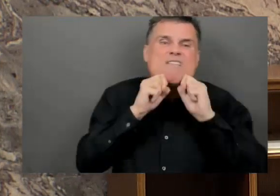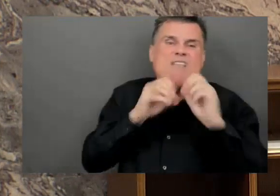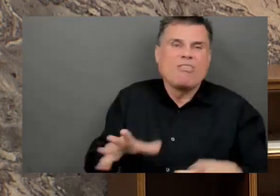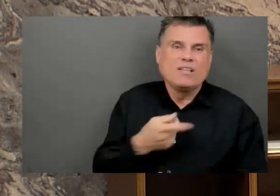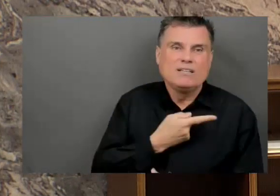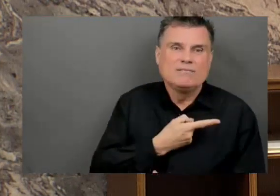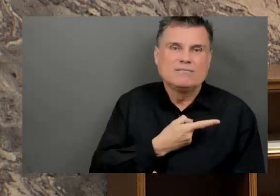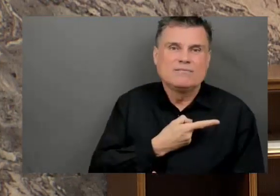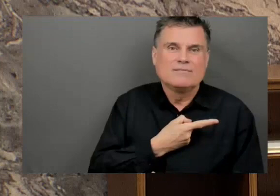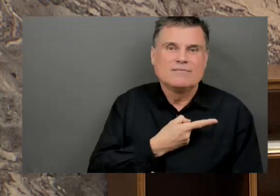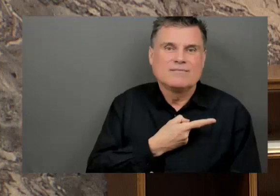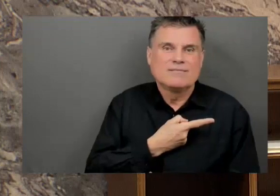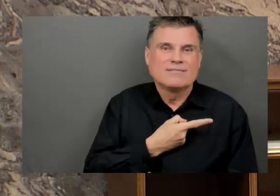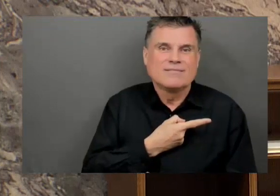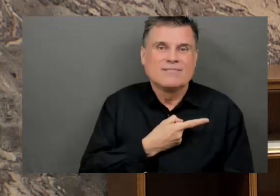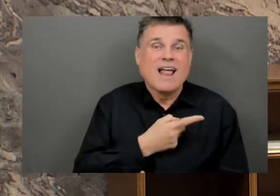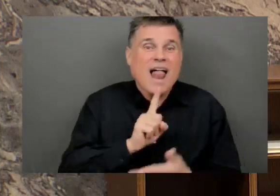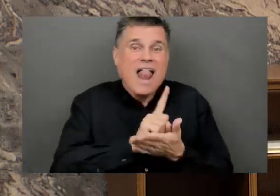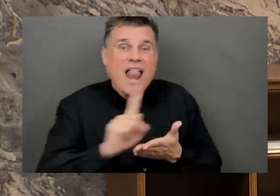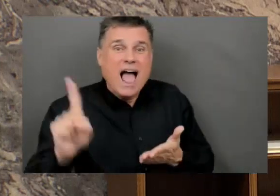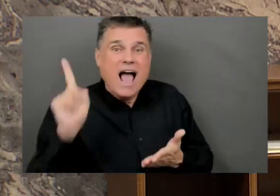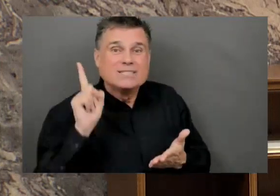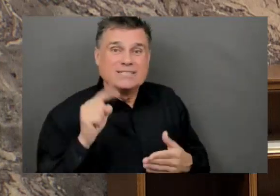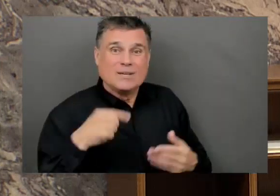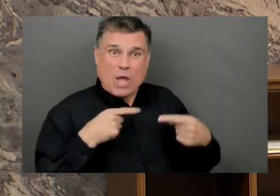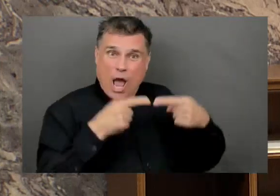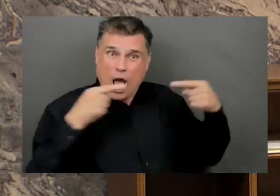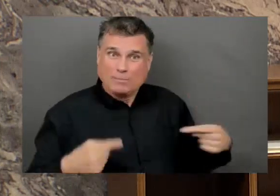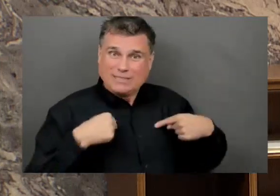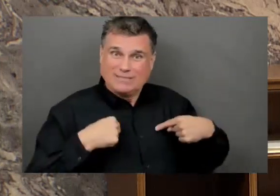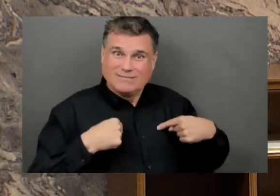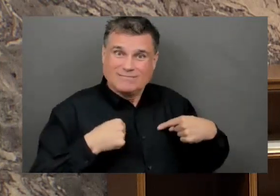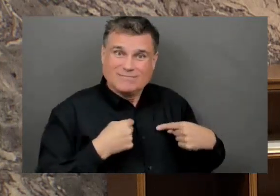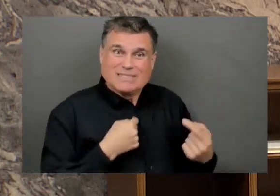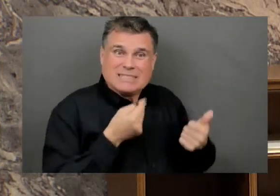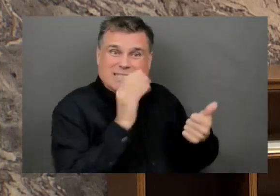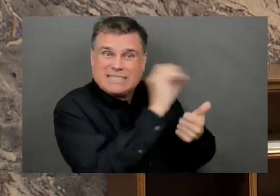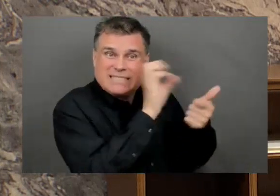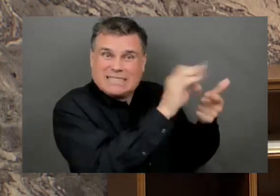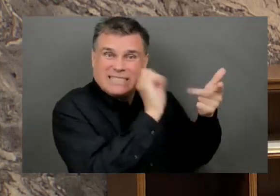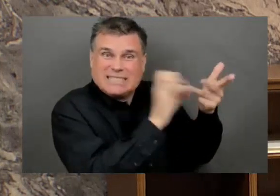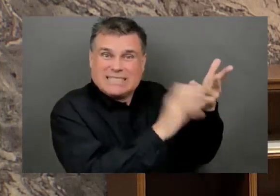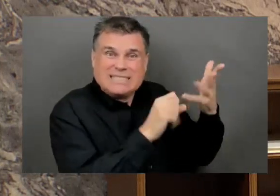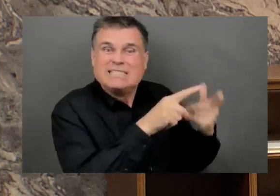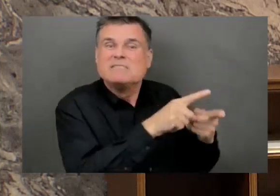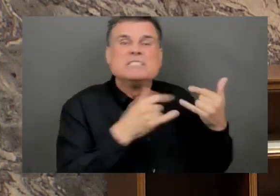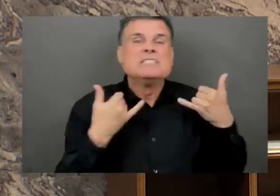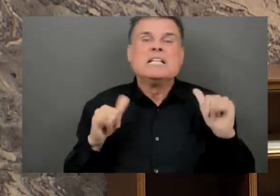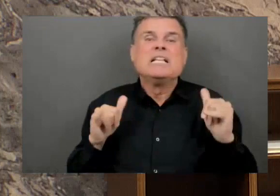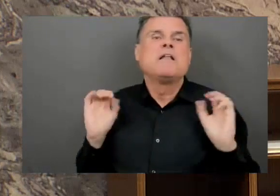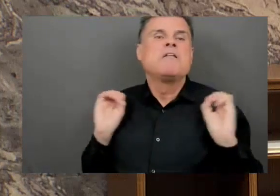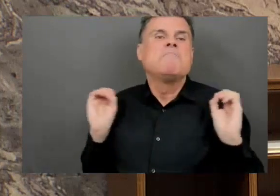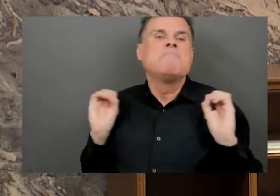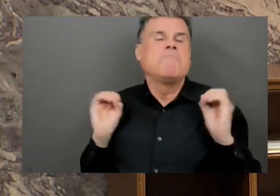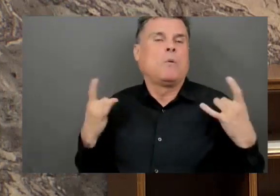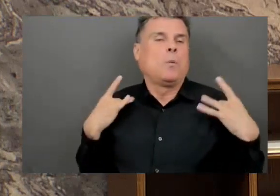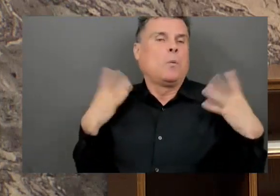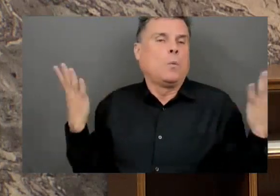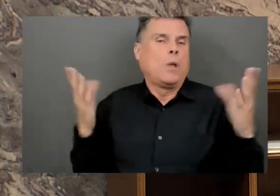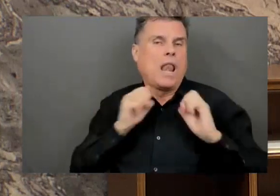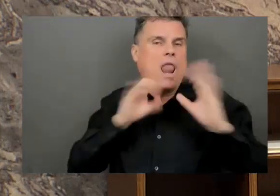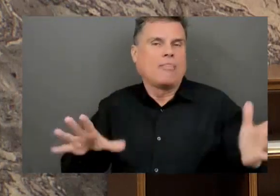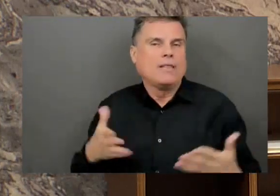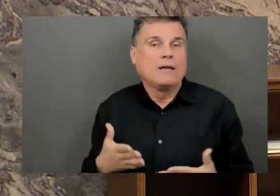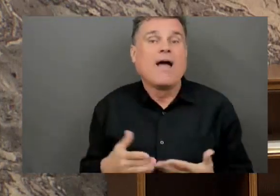last week. And she didn't even recuse herself last week when she voted against referring the matter to the